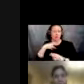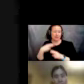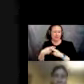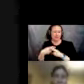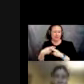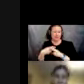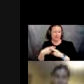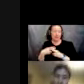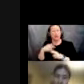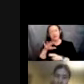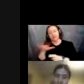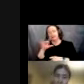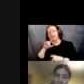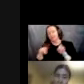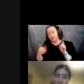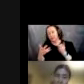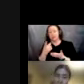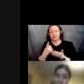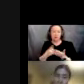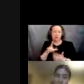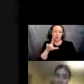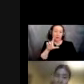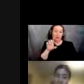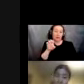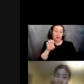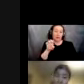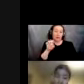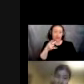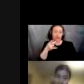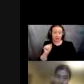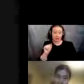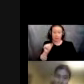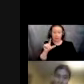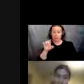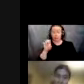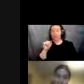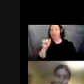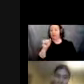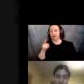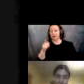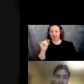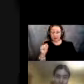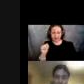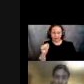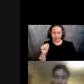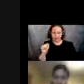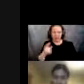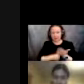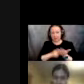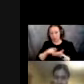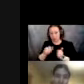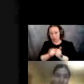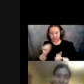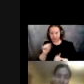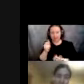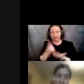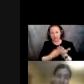spelling differs, so it's either Lethea or Leithia, so with or without an A in the middle.